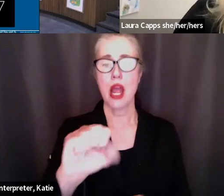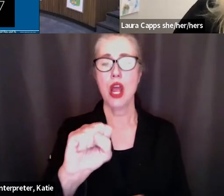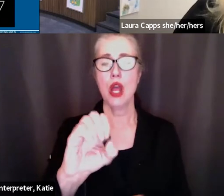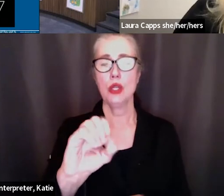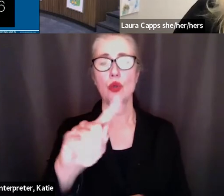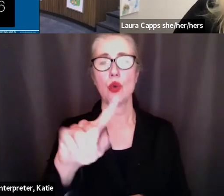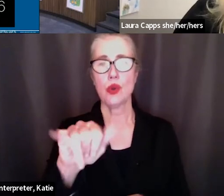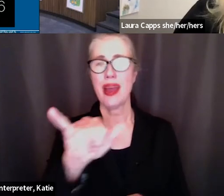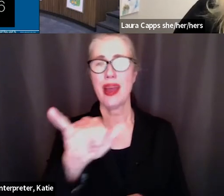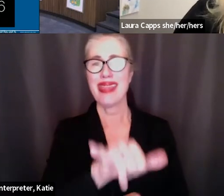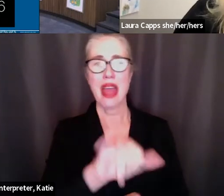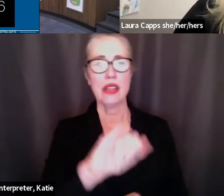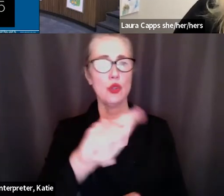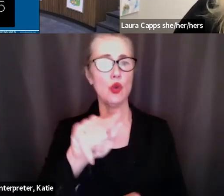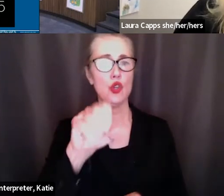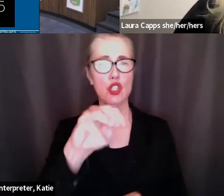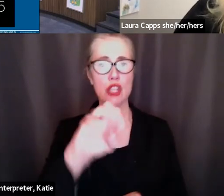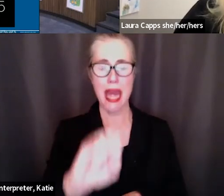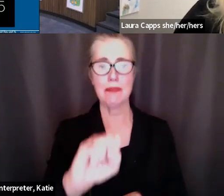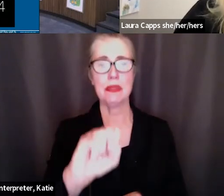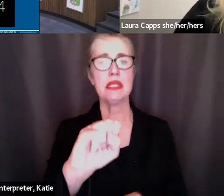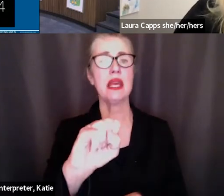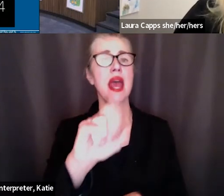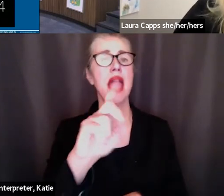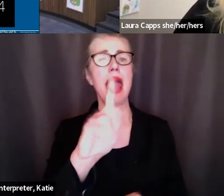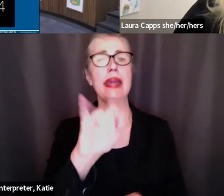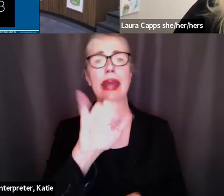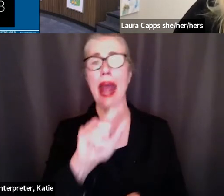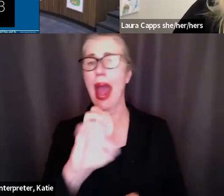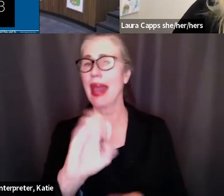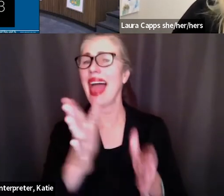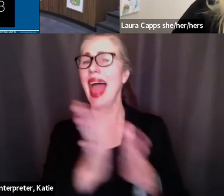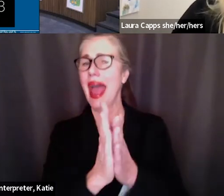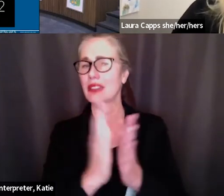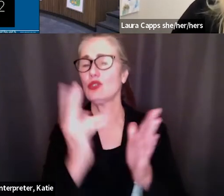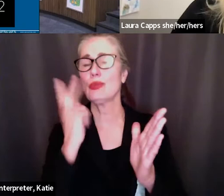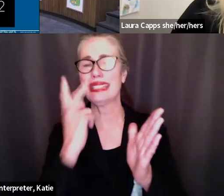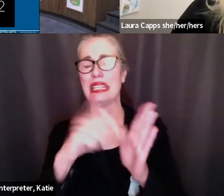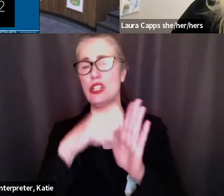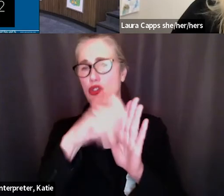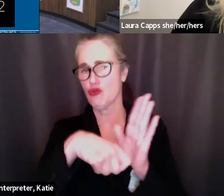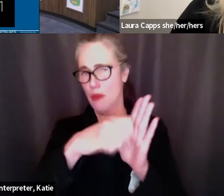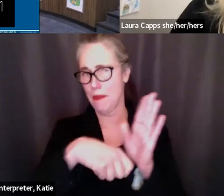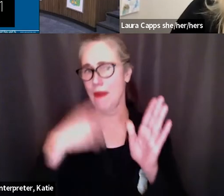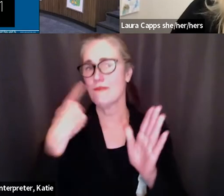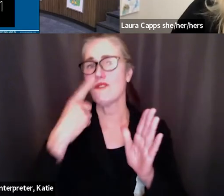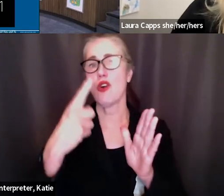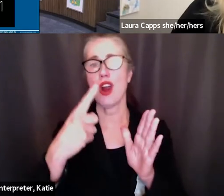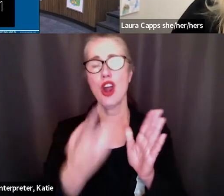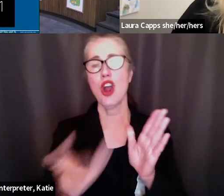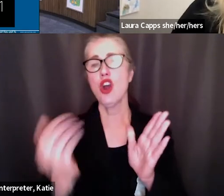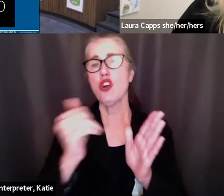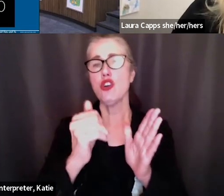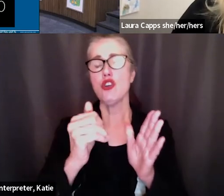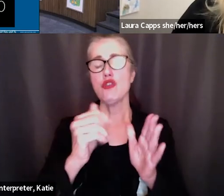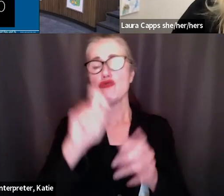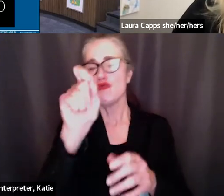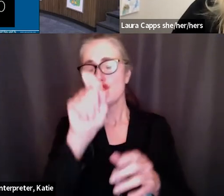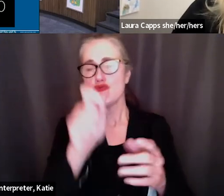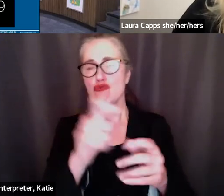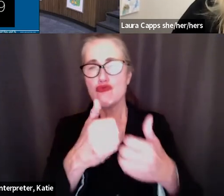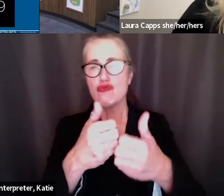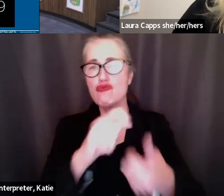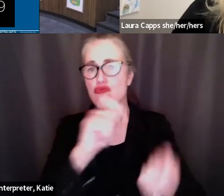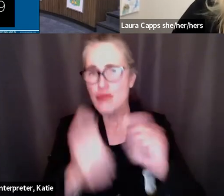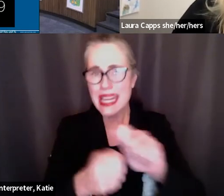james and kyle richards asked for scripts for to do redistricting so it's she's the same person tonight